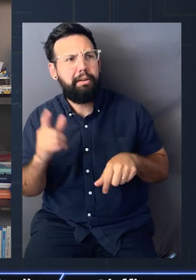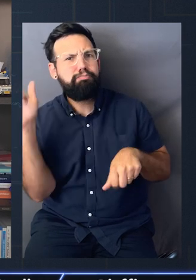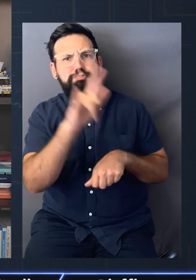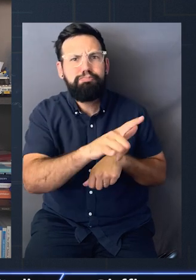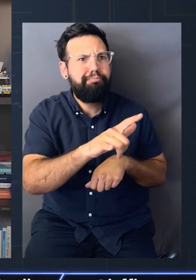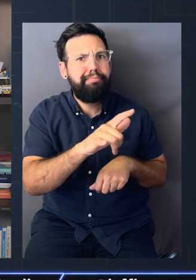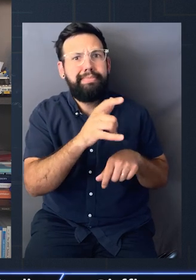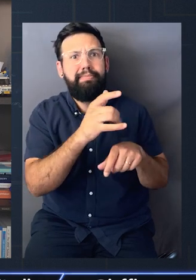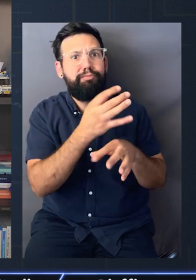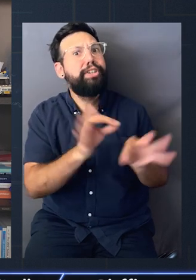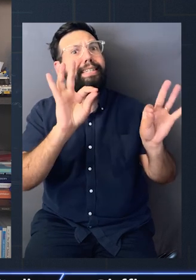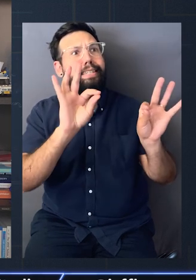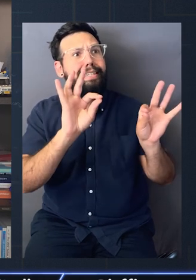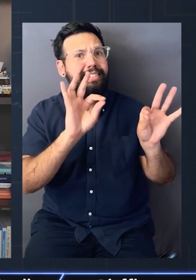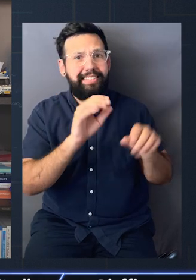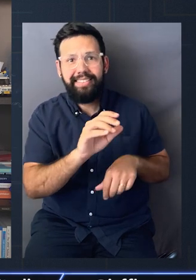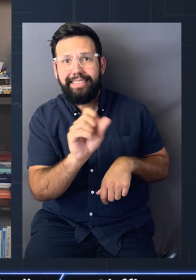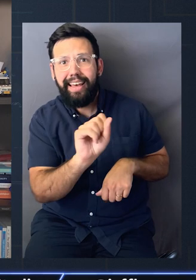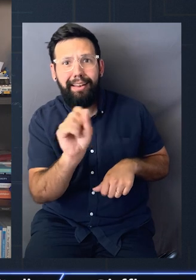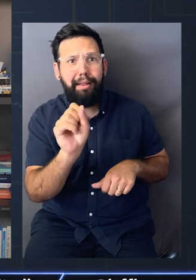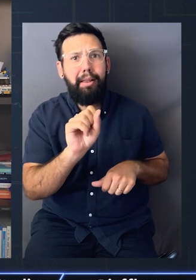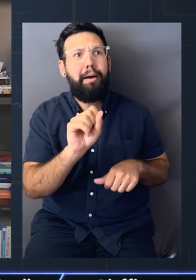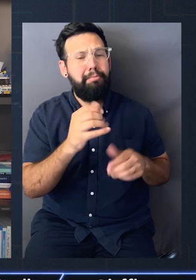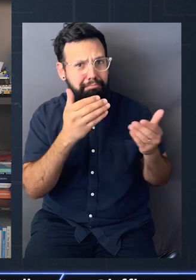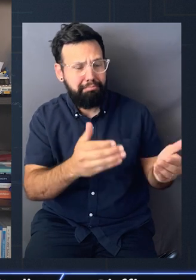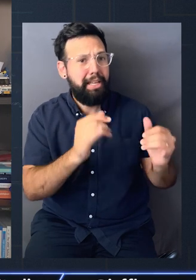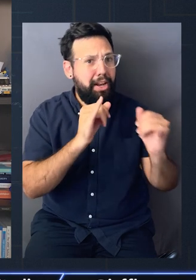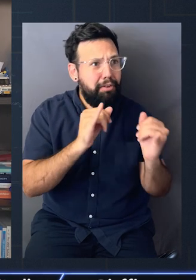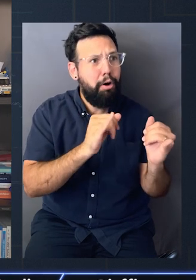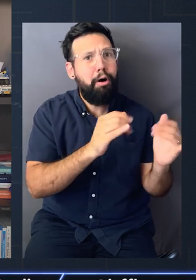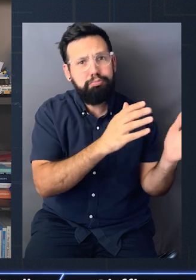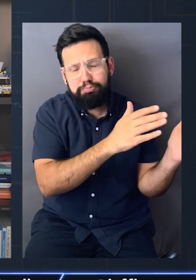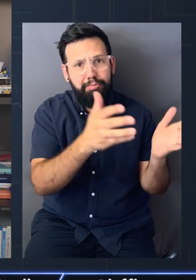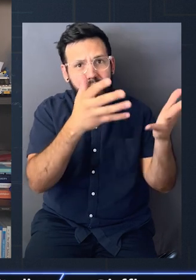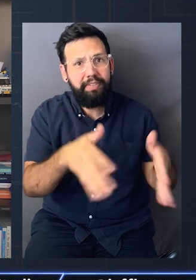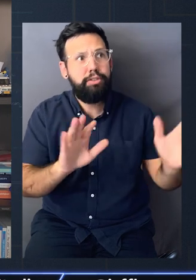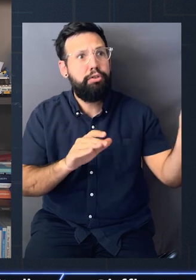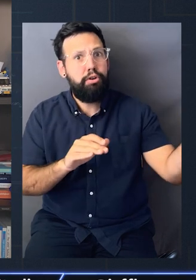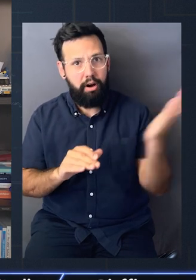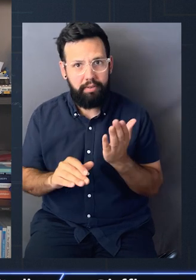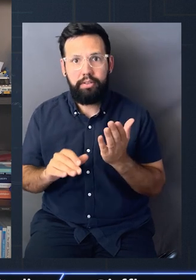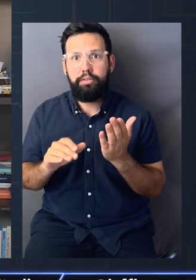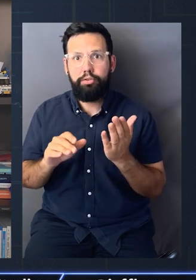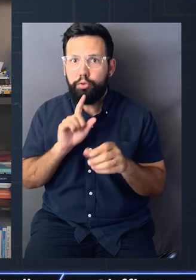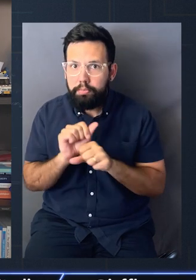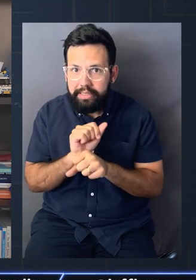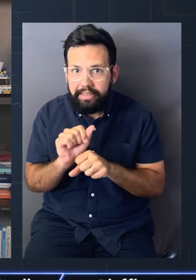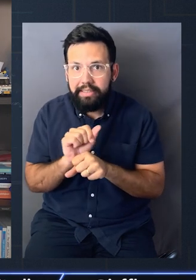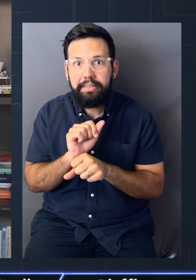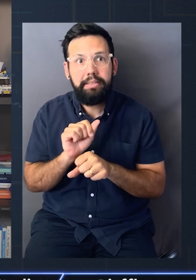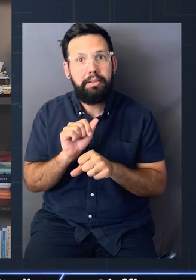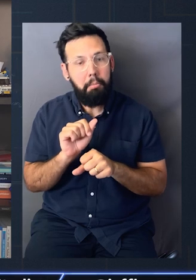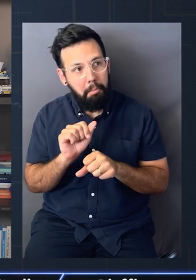so I'll take it. Out to Seattle, through the interview loop, offer comes through. This time it's like, oh, wow, we